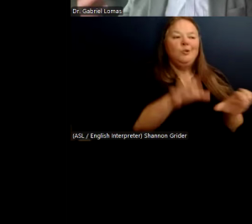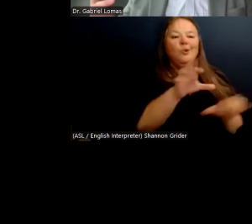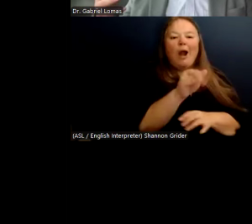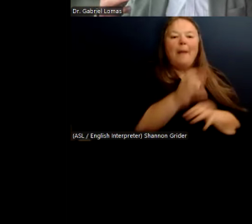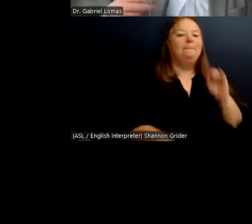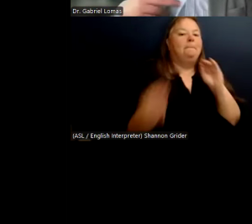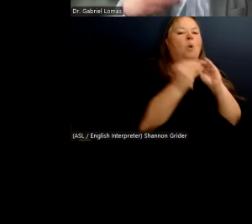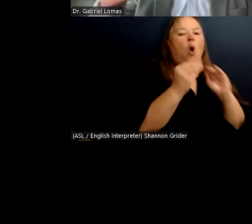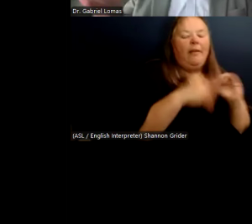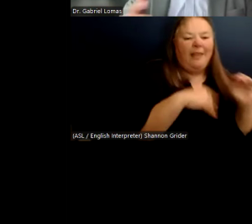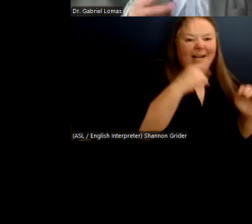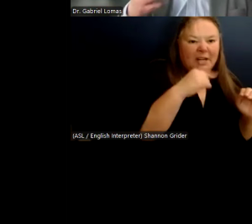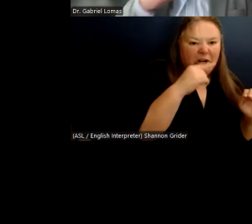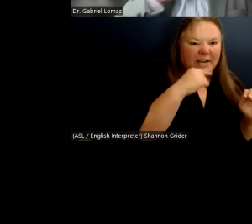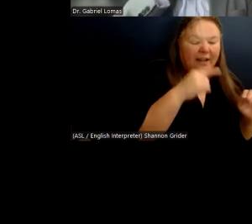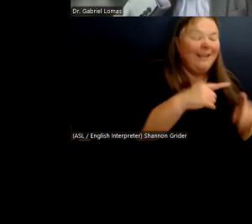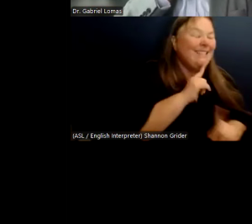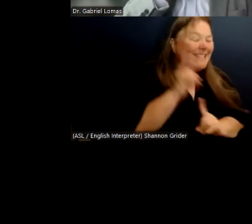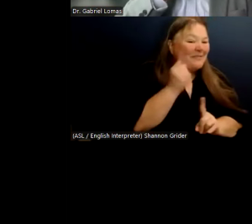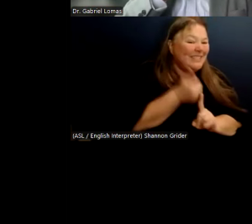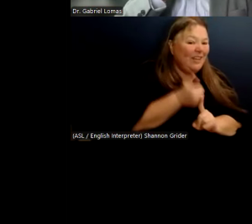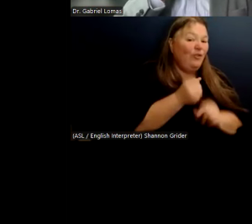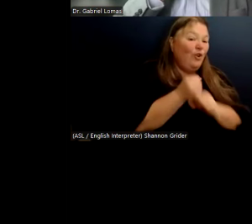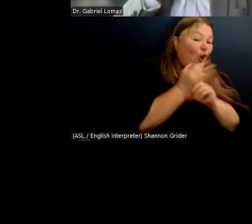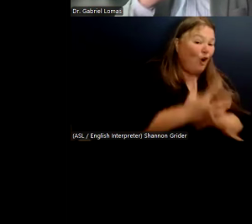itself, hearing loss itself, does not contribute to these problems.